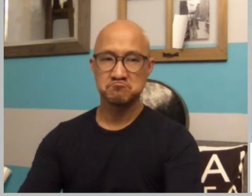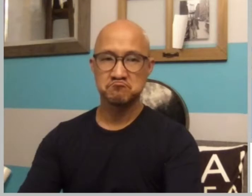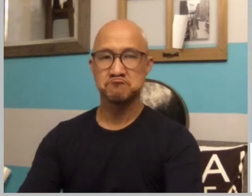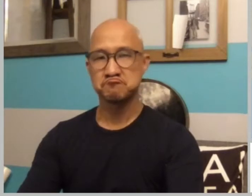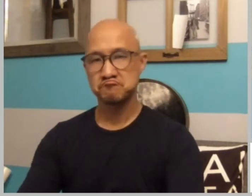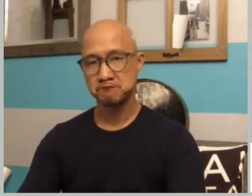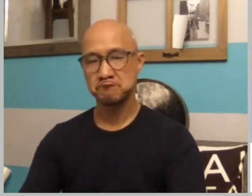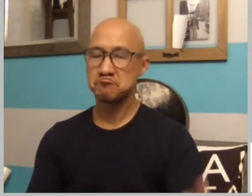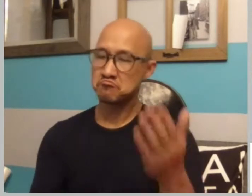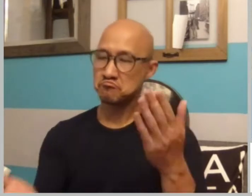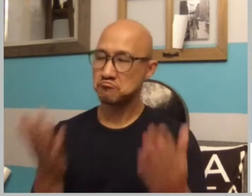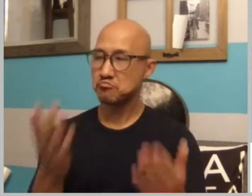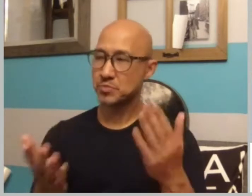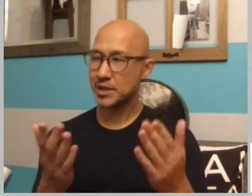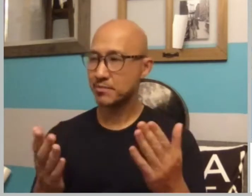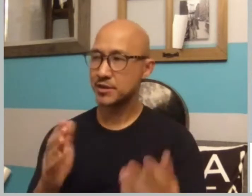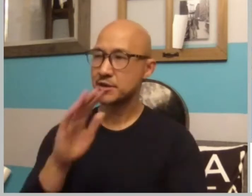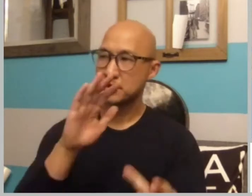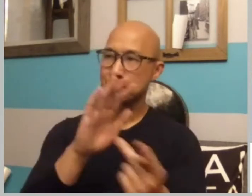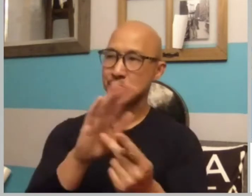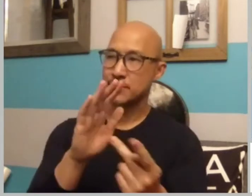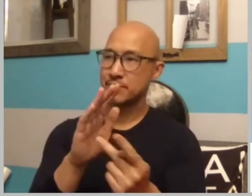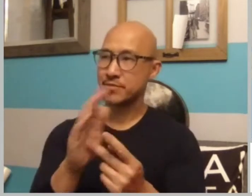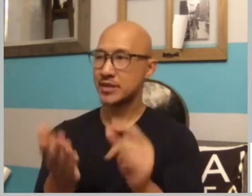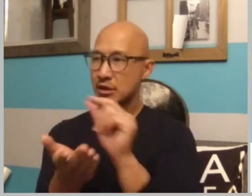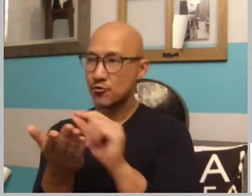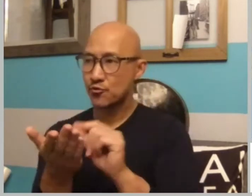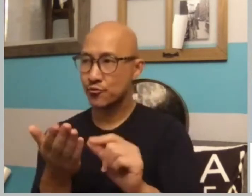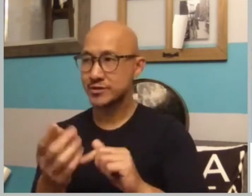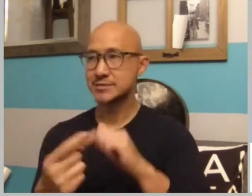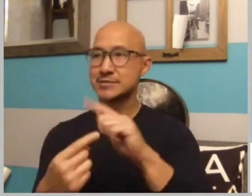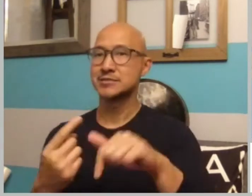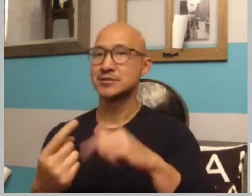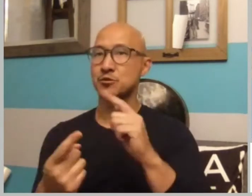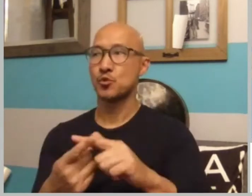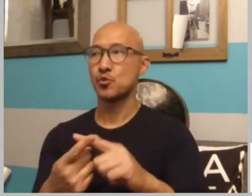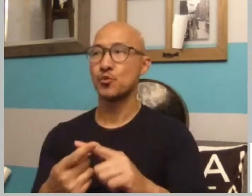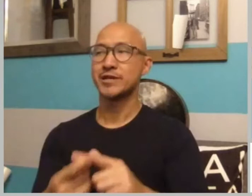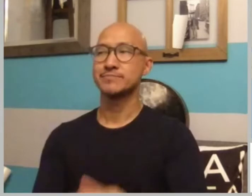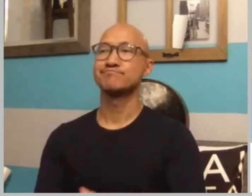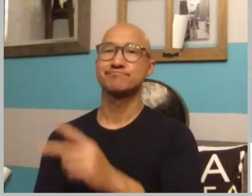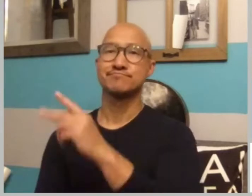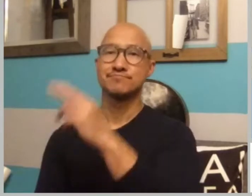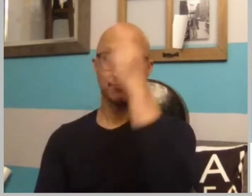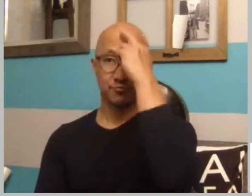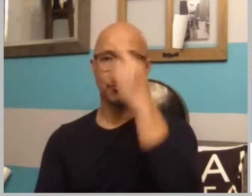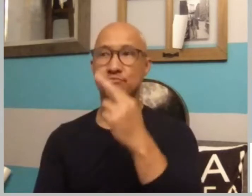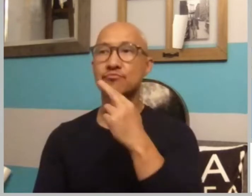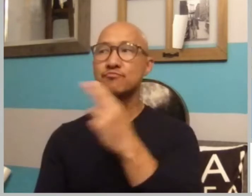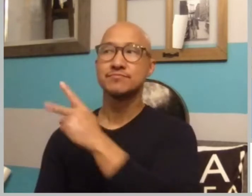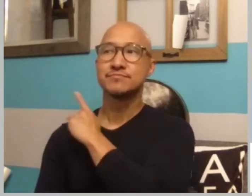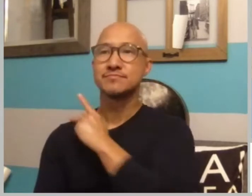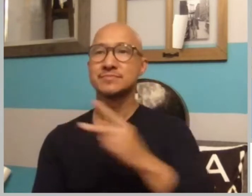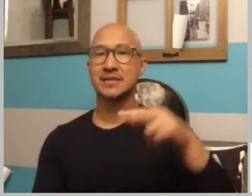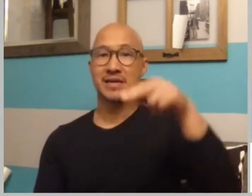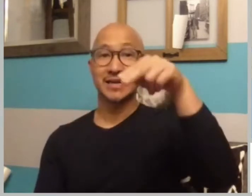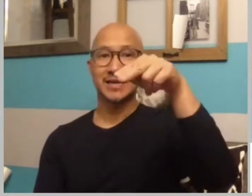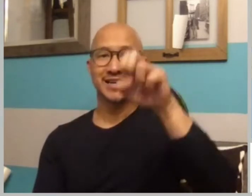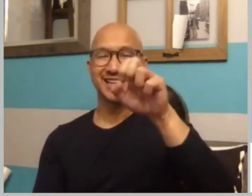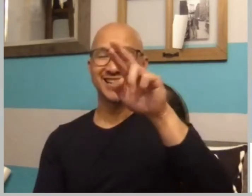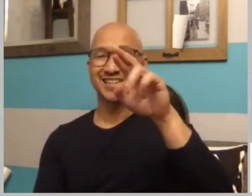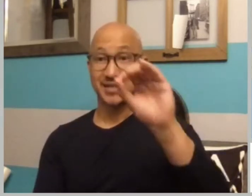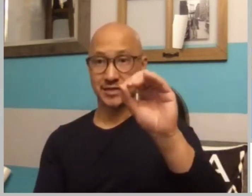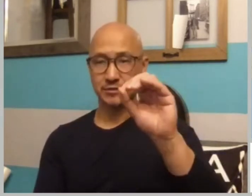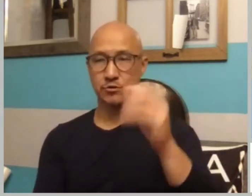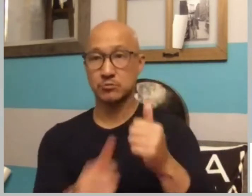I'll reference that passage in 1 Peter 4 verses 12. And so you guys may be